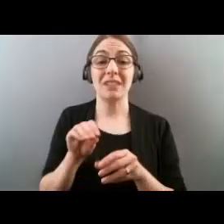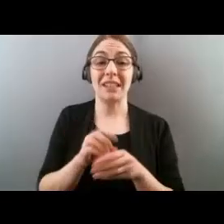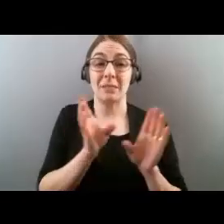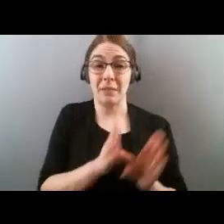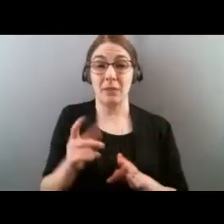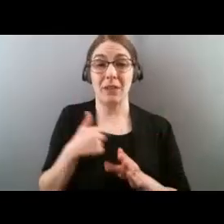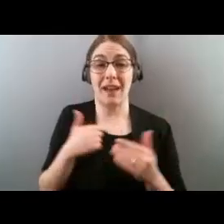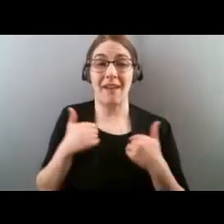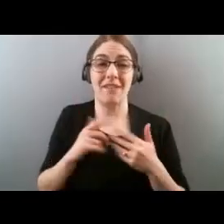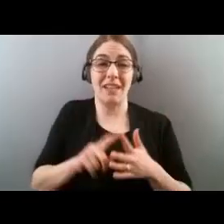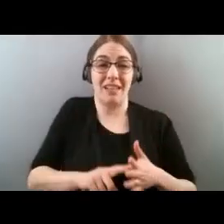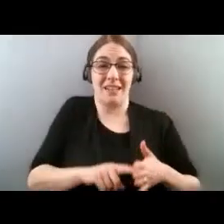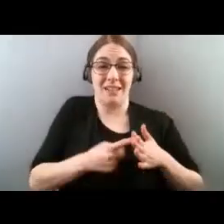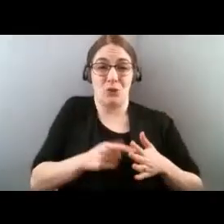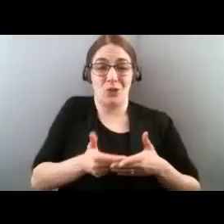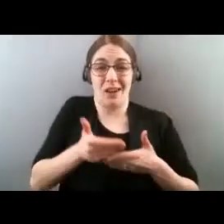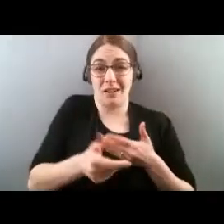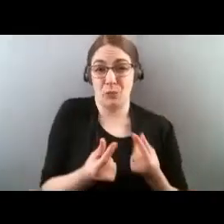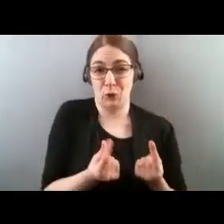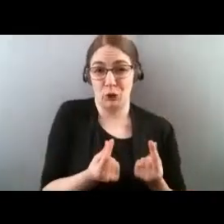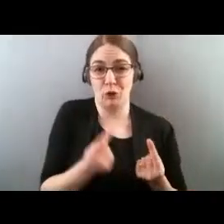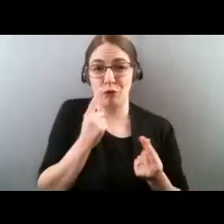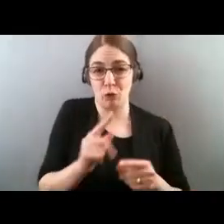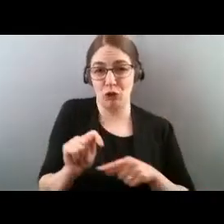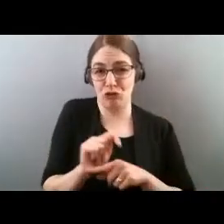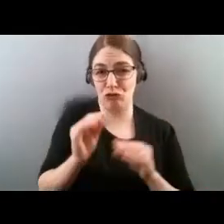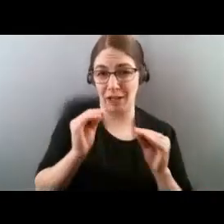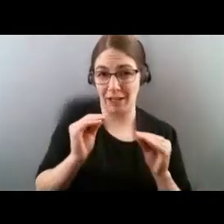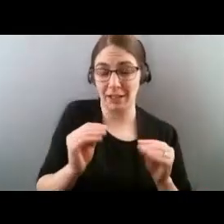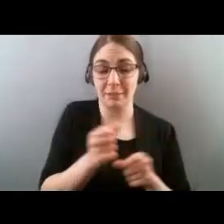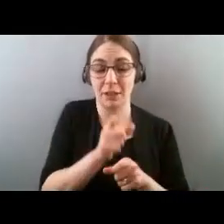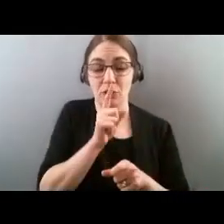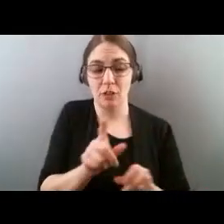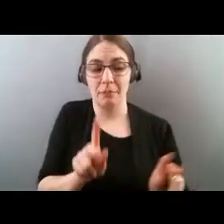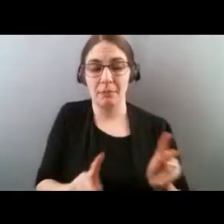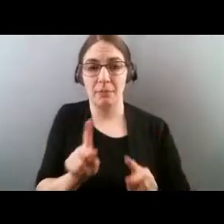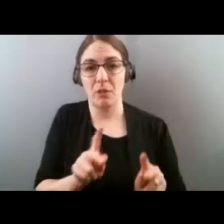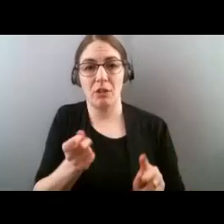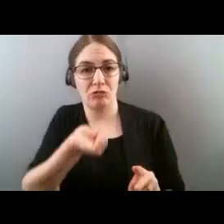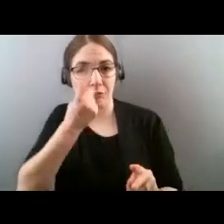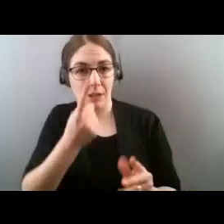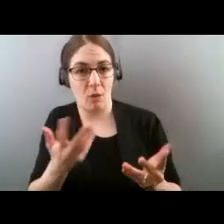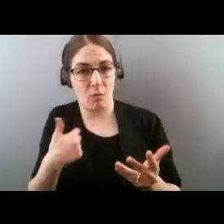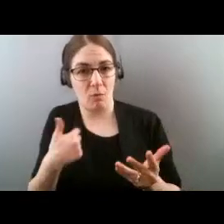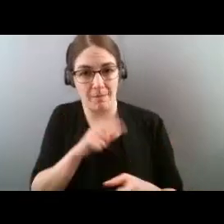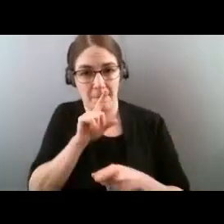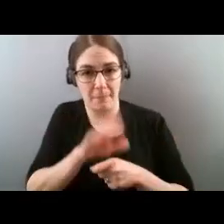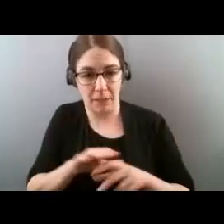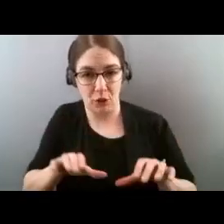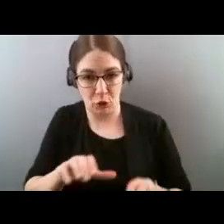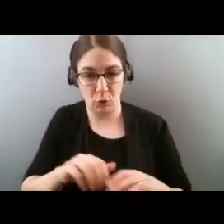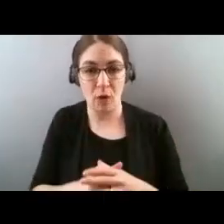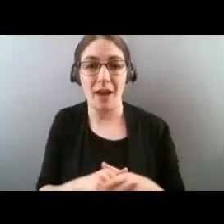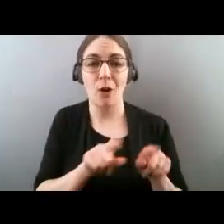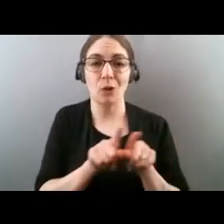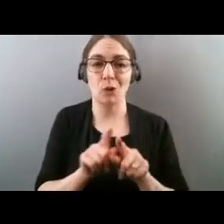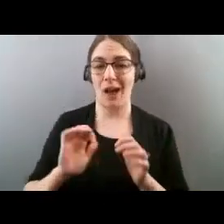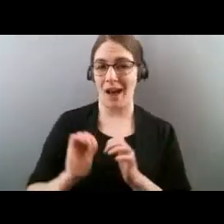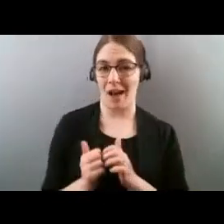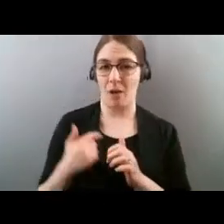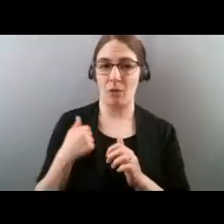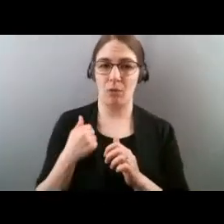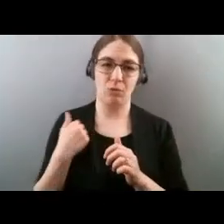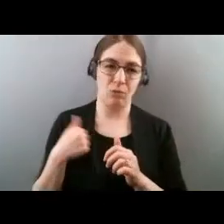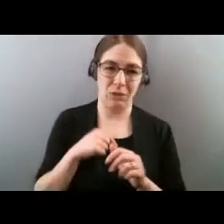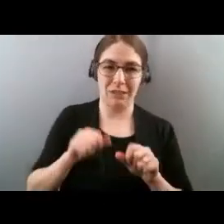of training to make sure people understand what we have just committed to and some of the logistics for how to carry that out. So,